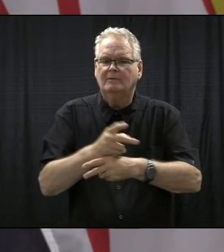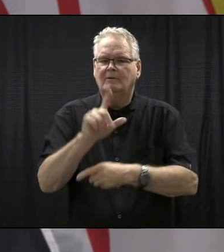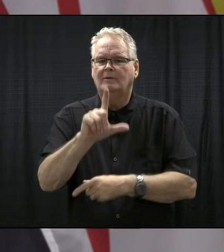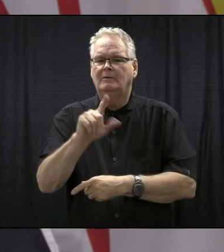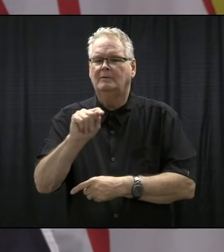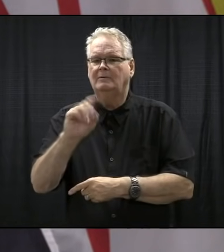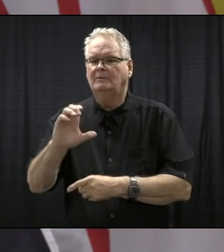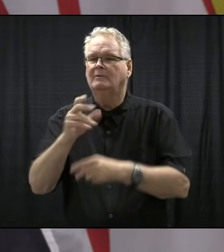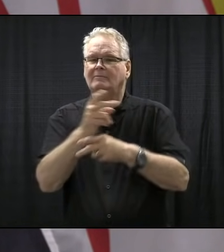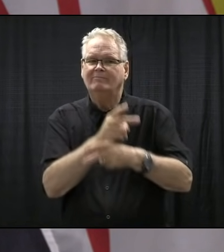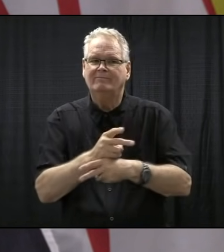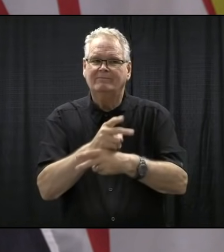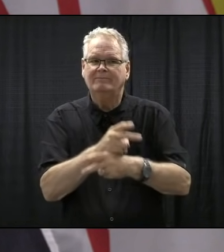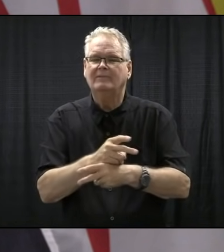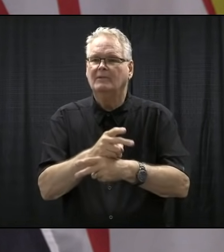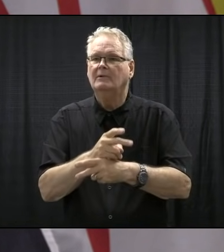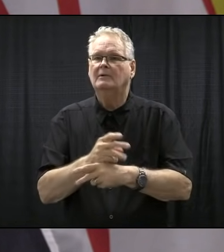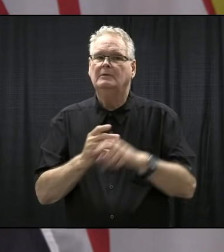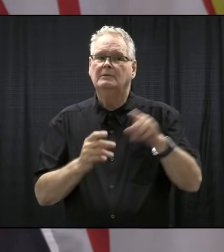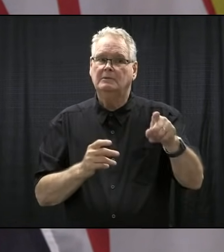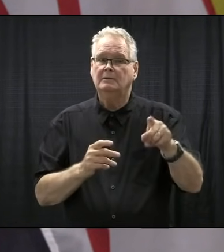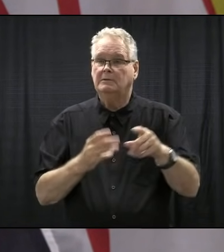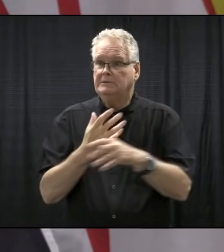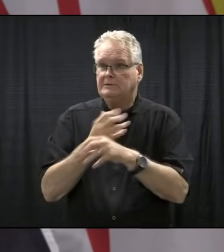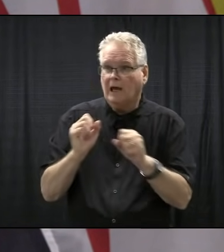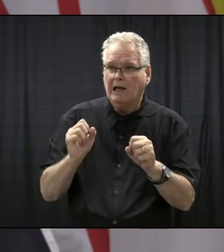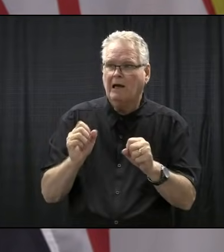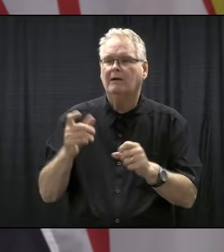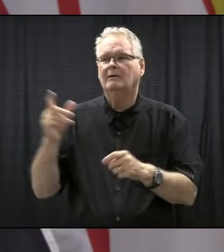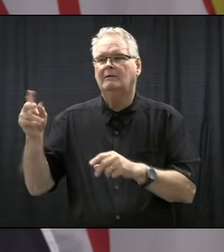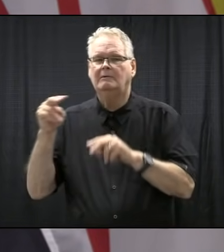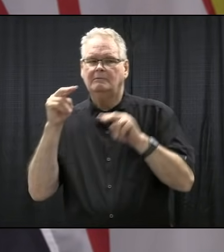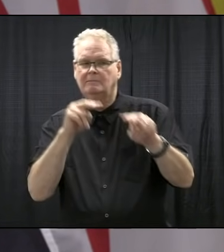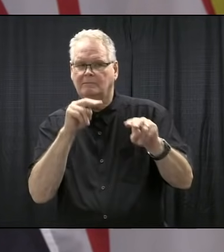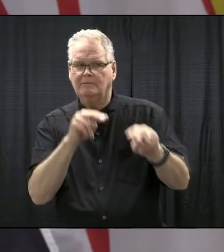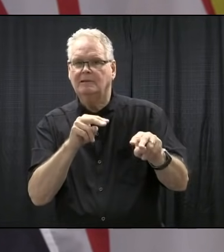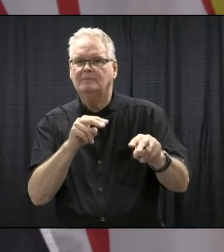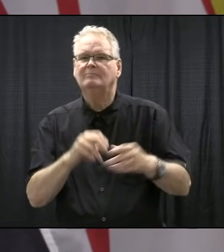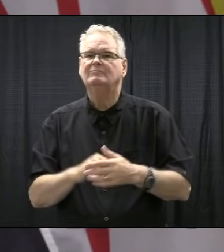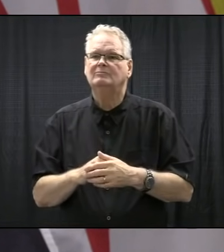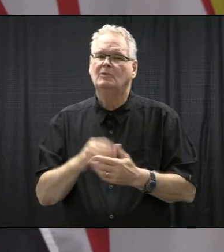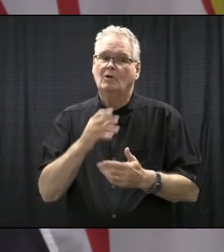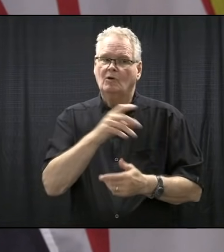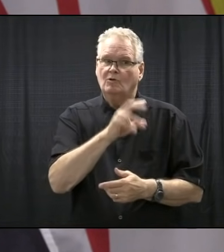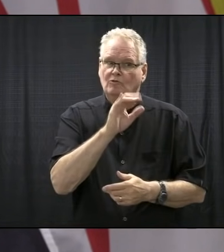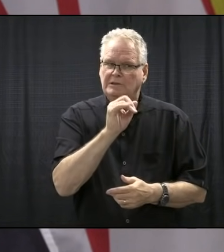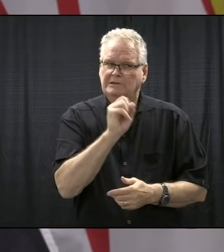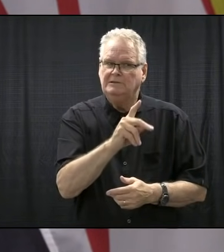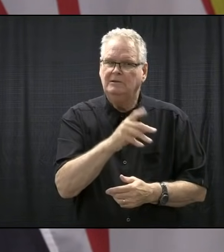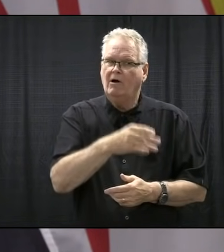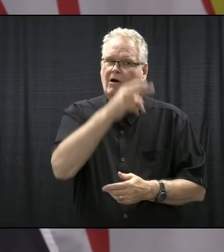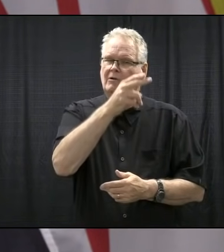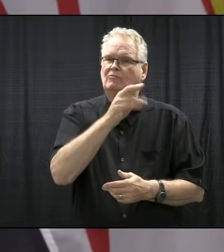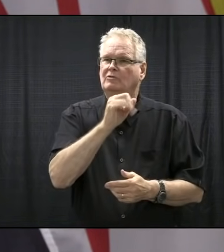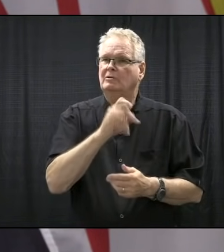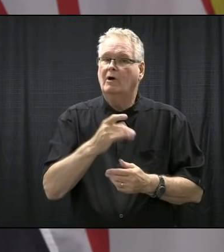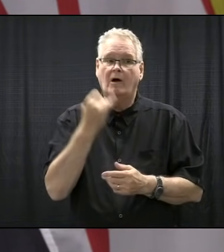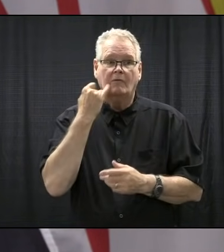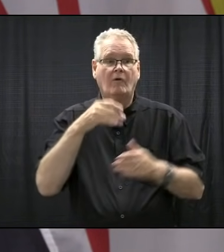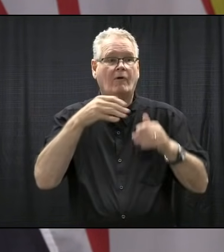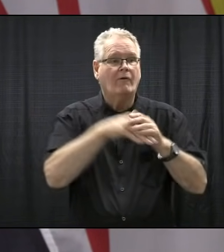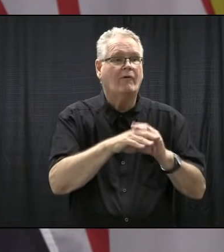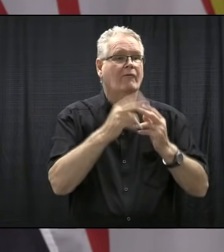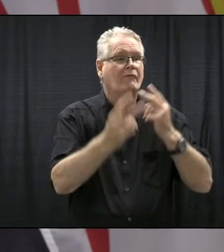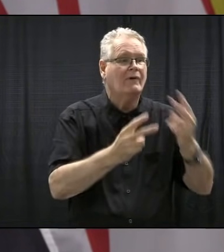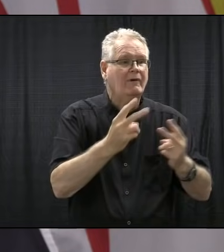want to sort of set down, in exactly this situation it's going to be considered high risk, because this will be a very fluid